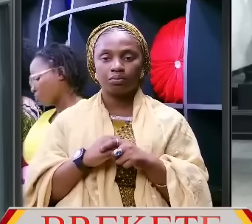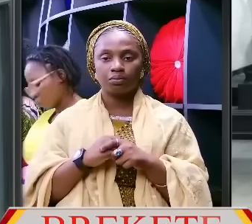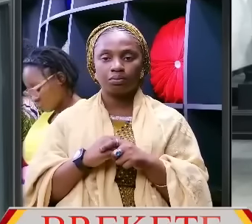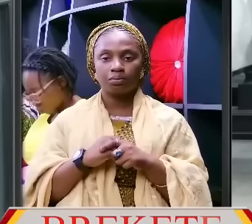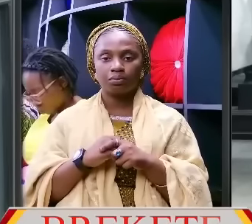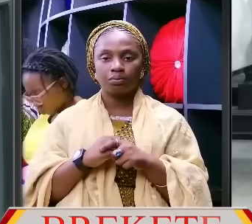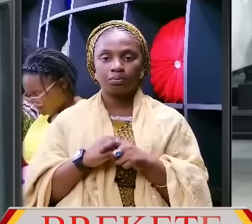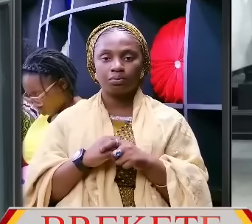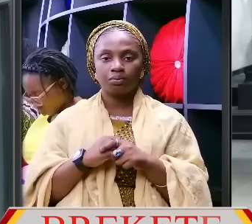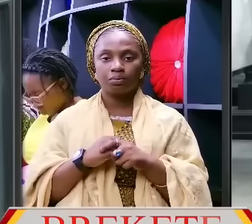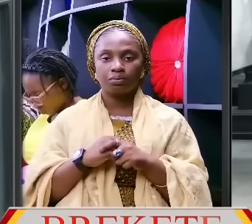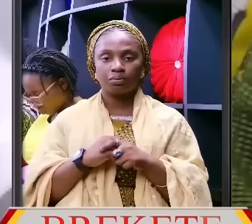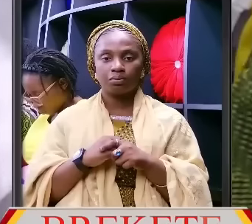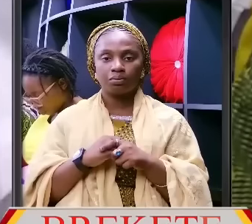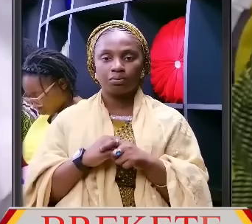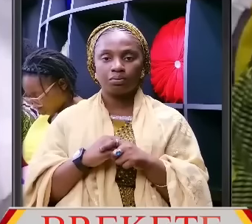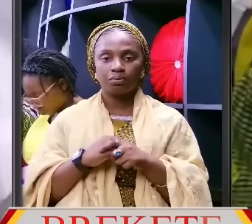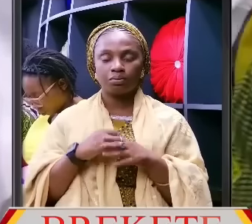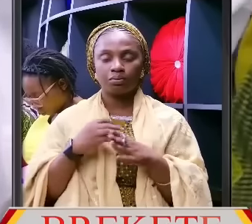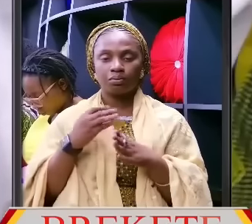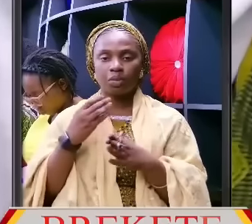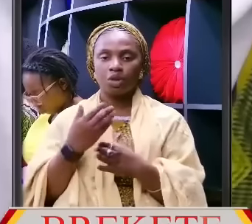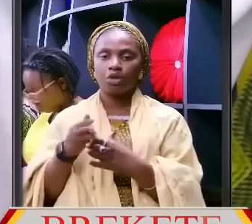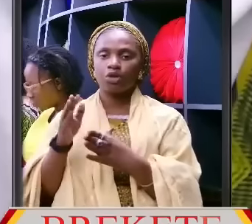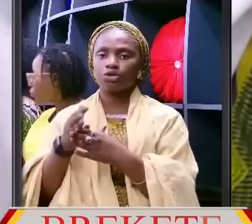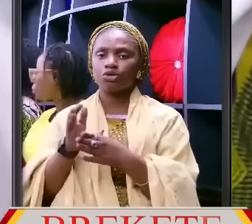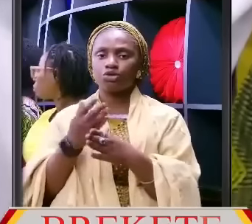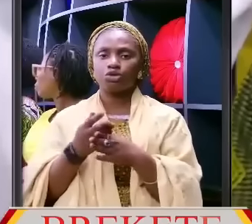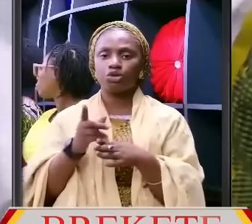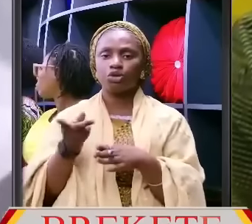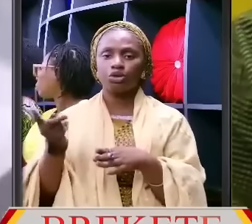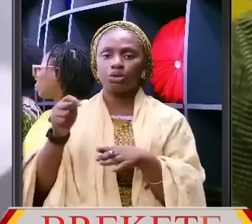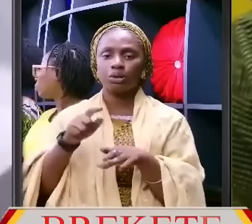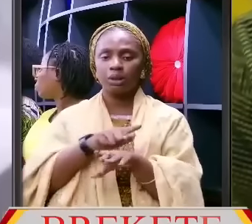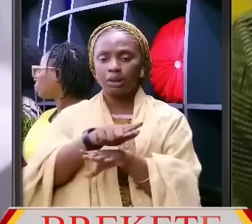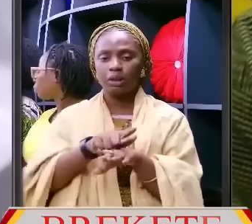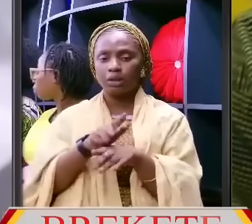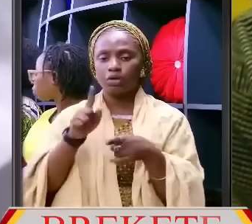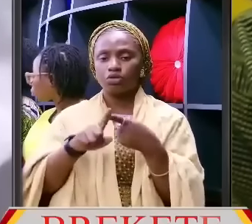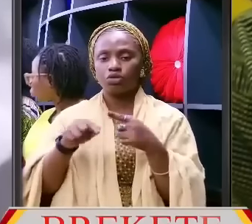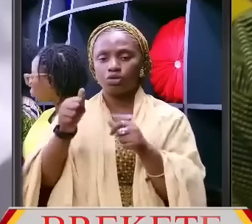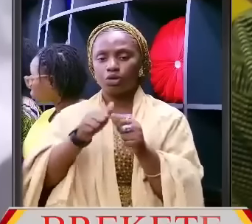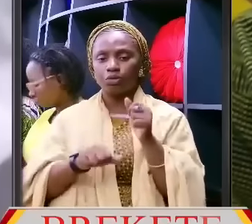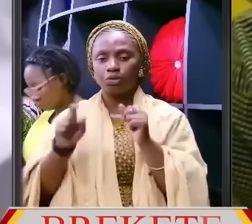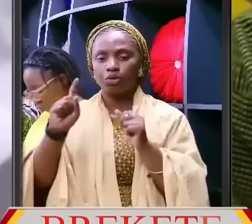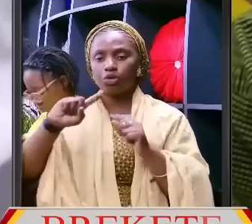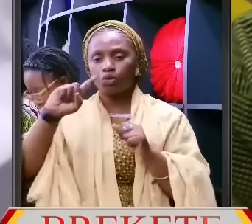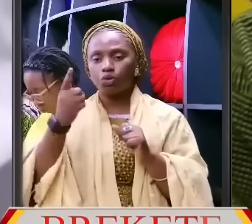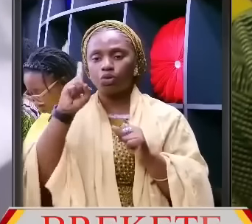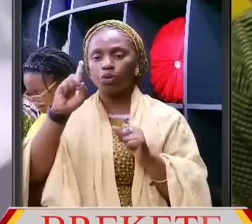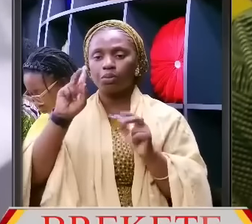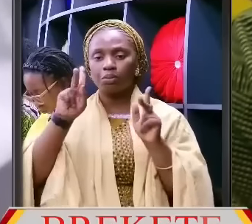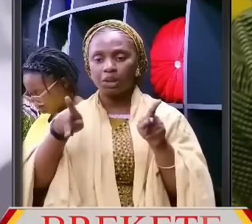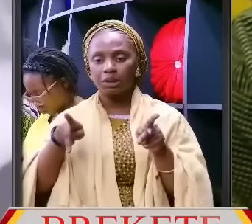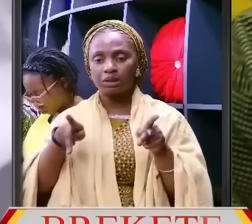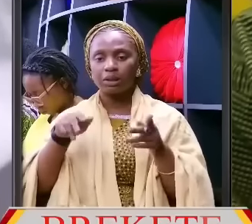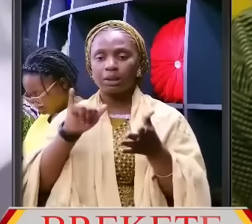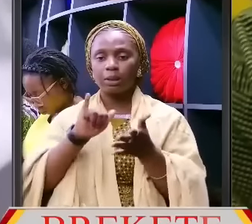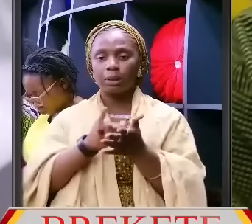Smina. So the land now reach this Alasa. Now attachments where they